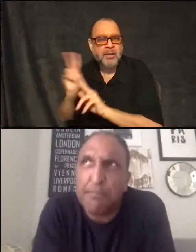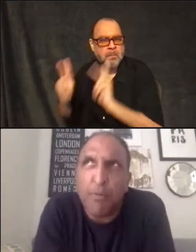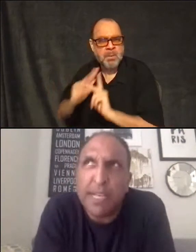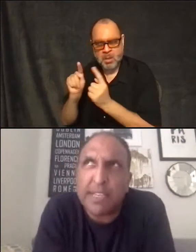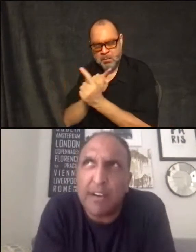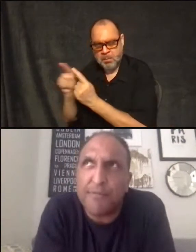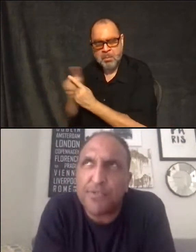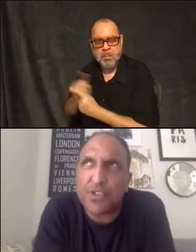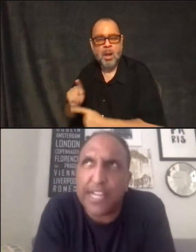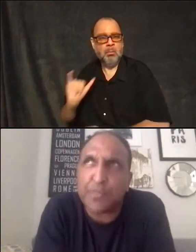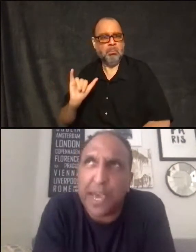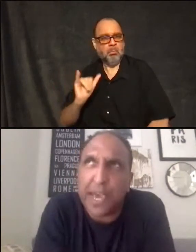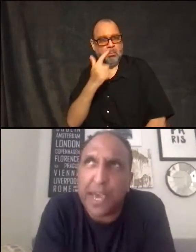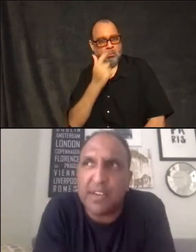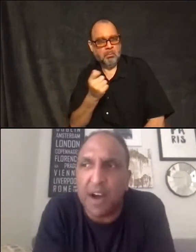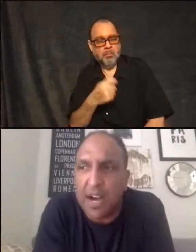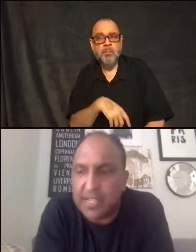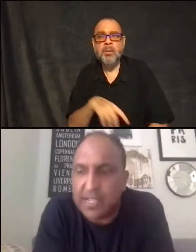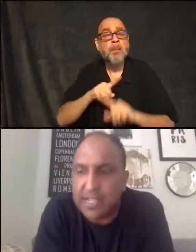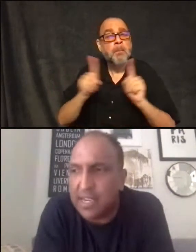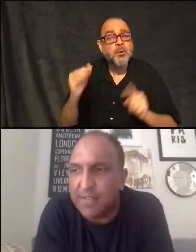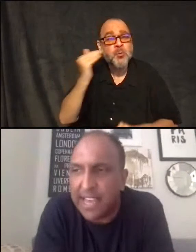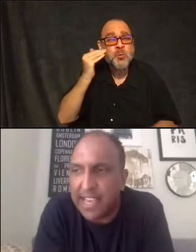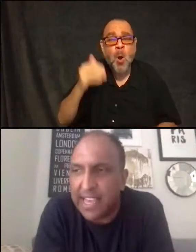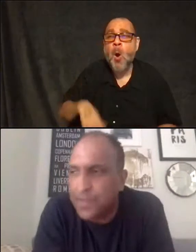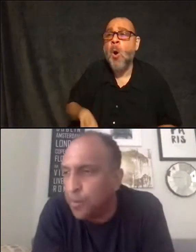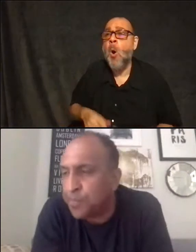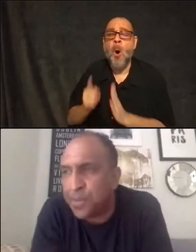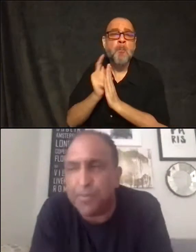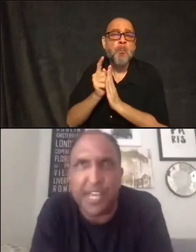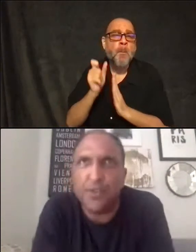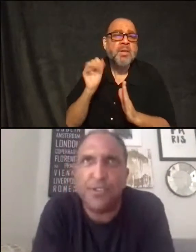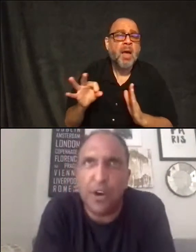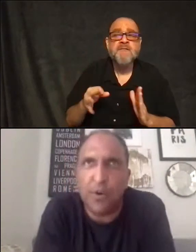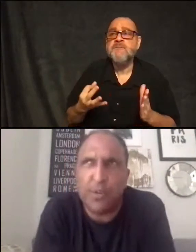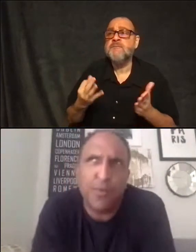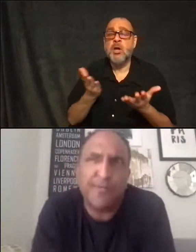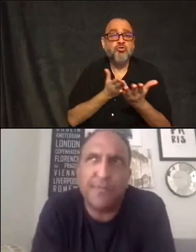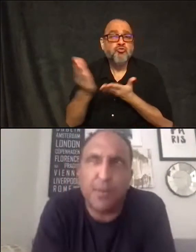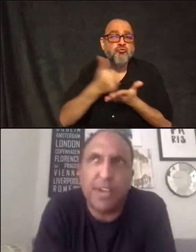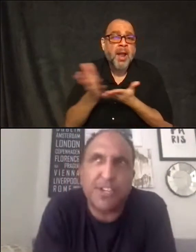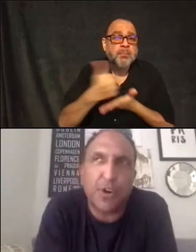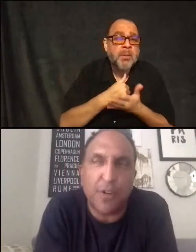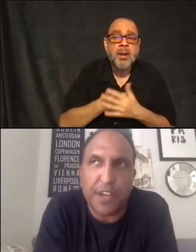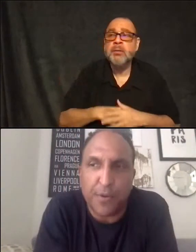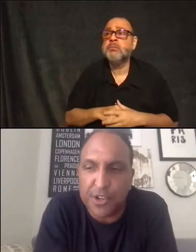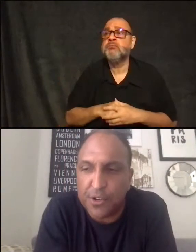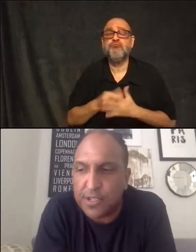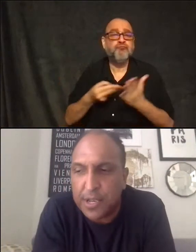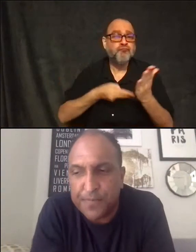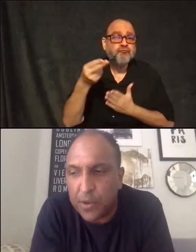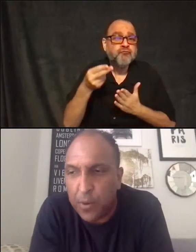some moments of transparency, of honesty, of like people that we have a show called